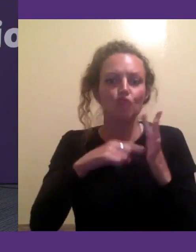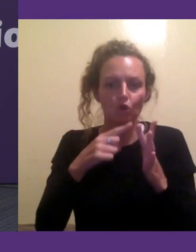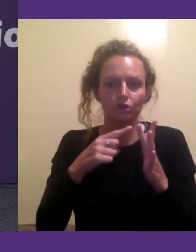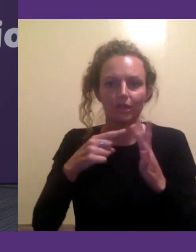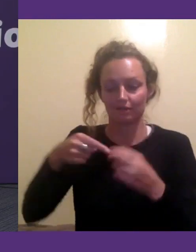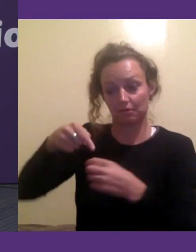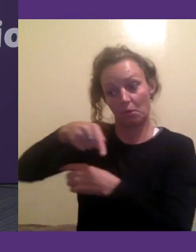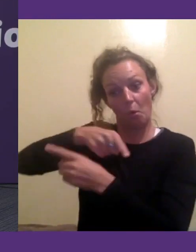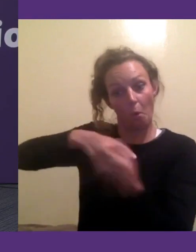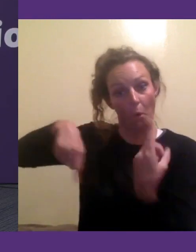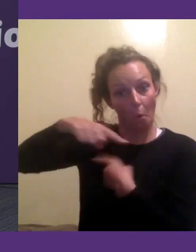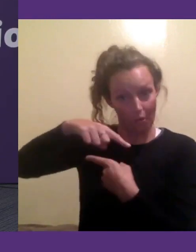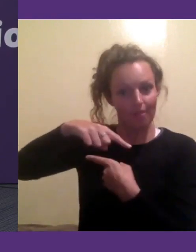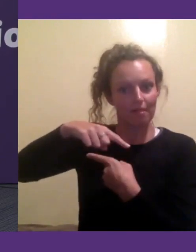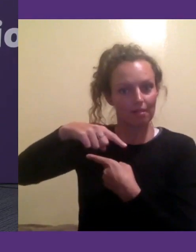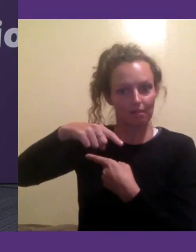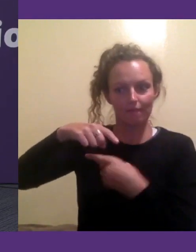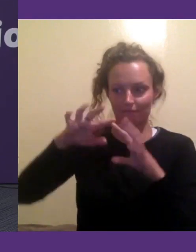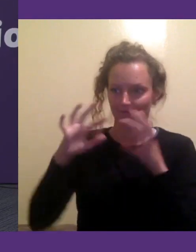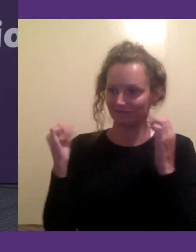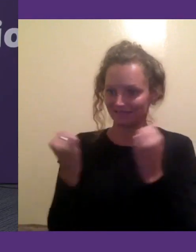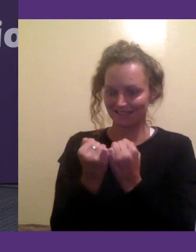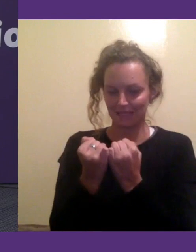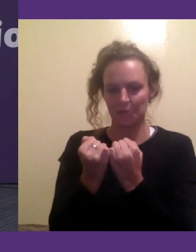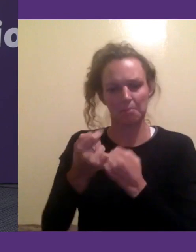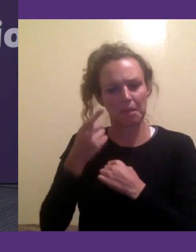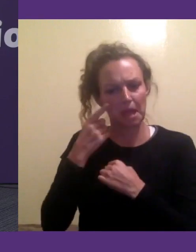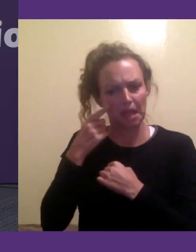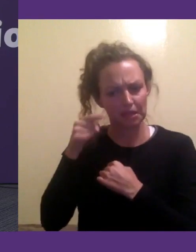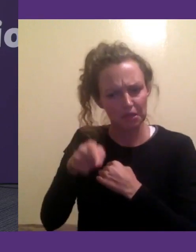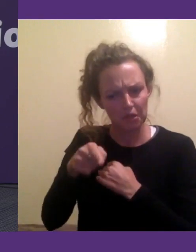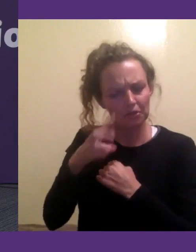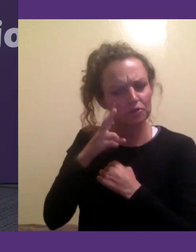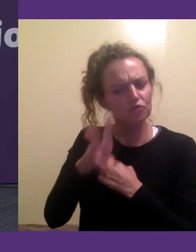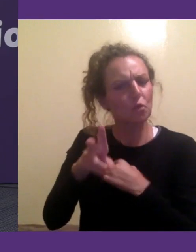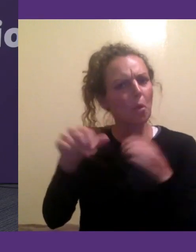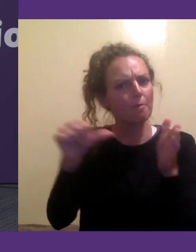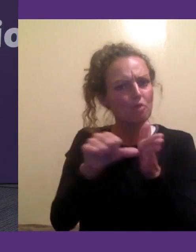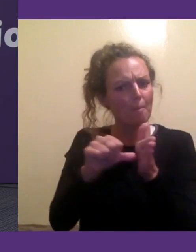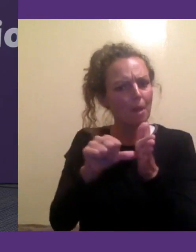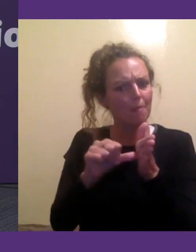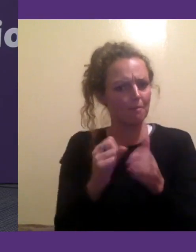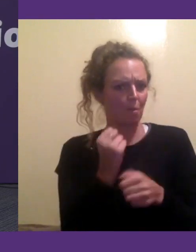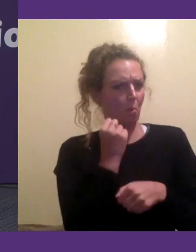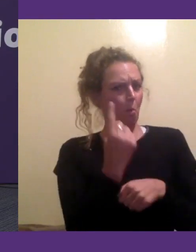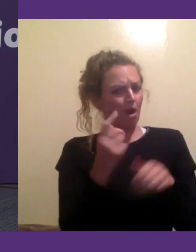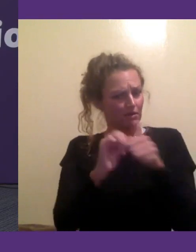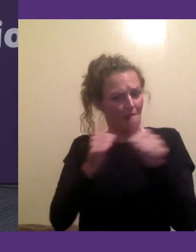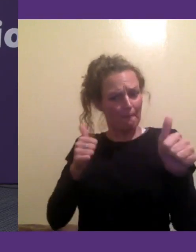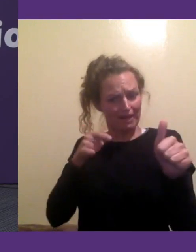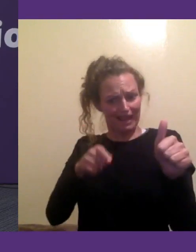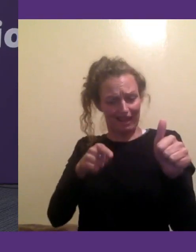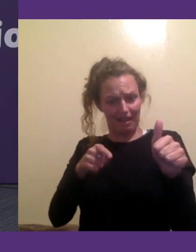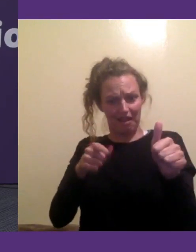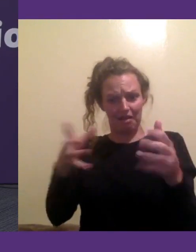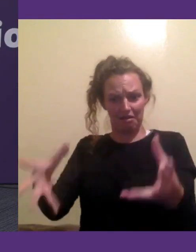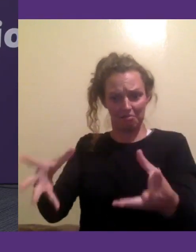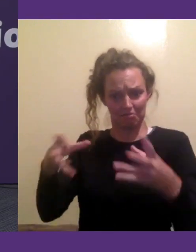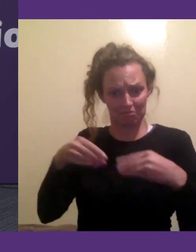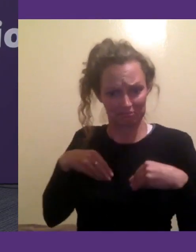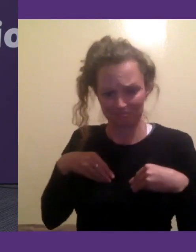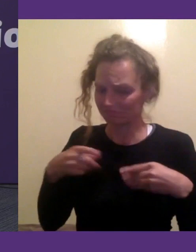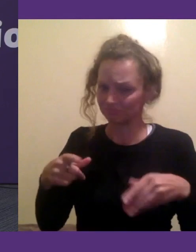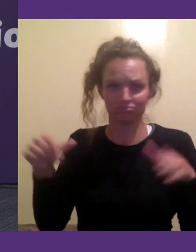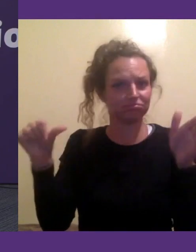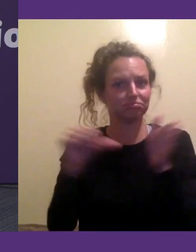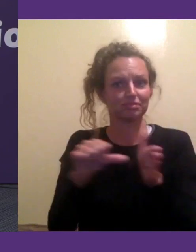is a problem that for any one company, it's hard to solve. There isn't a whole lot of data out there about individuals with